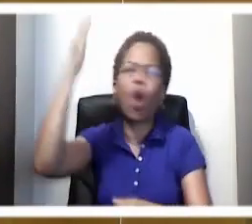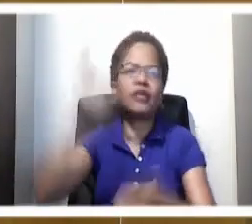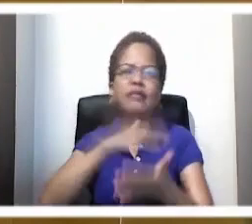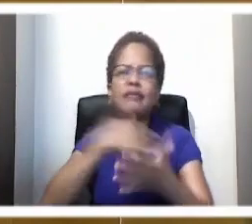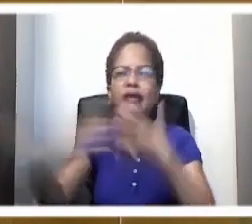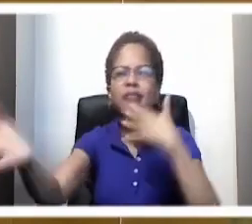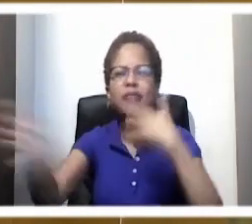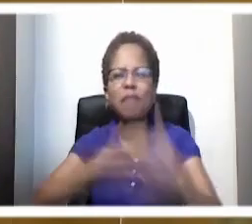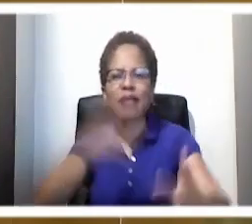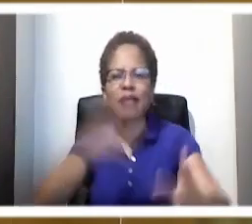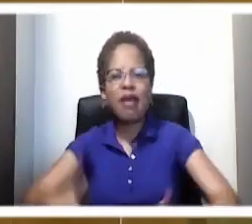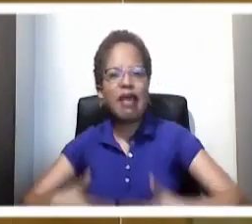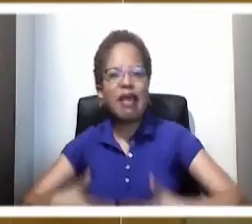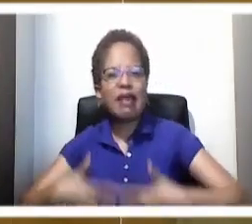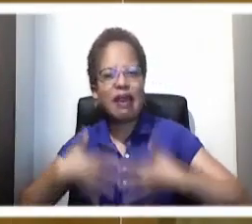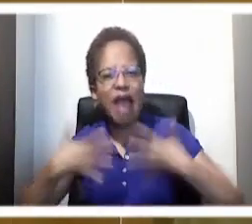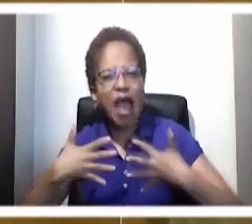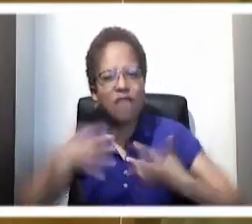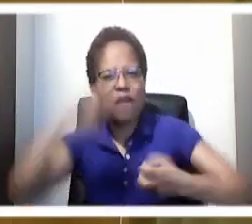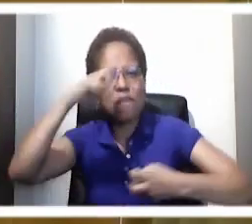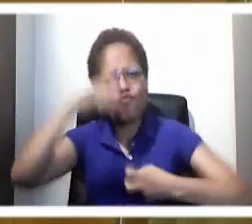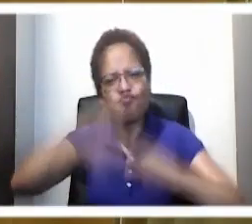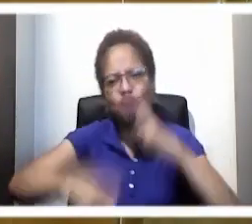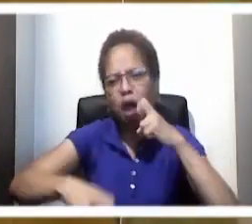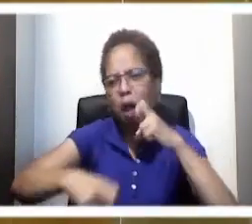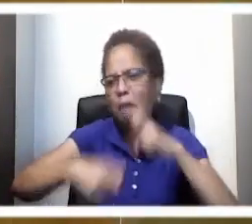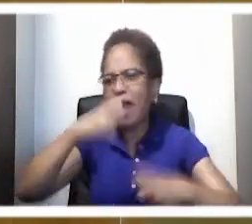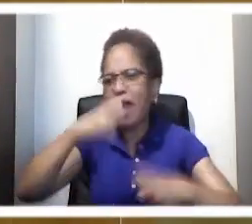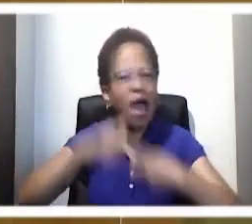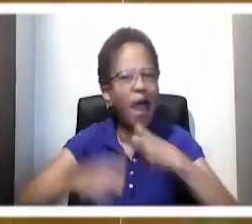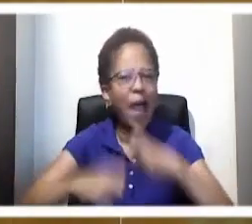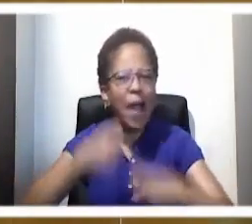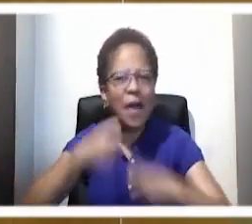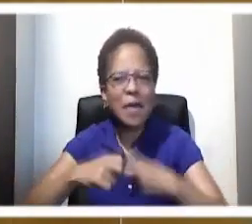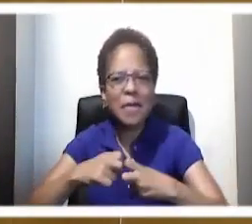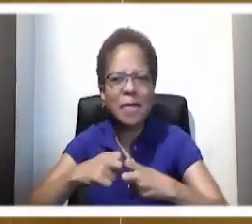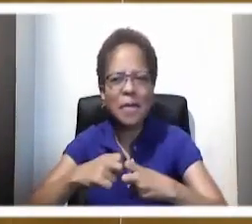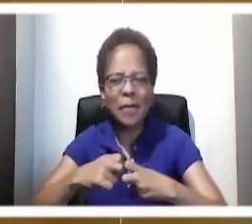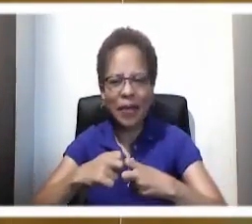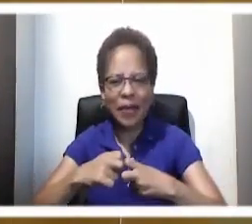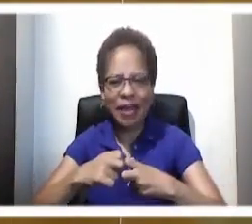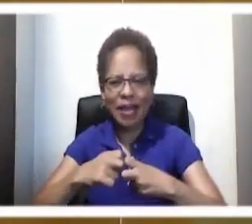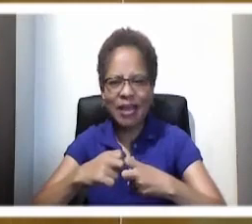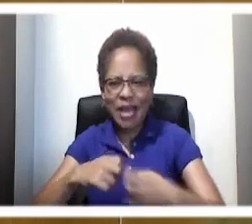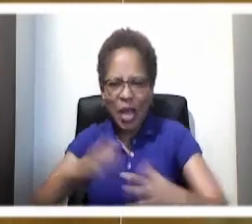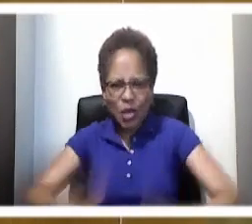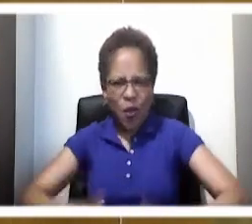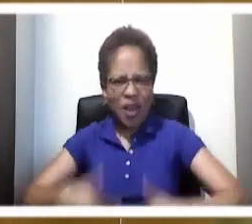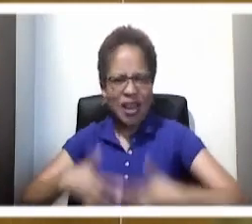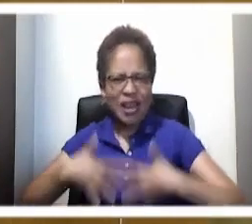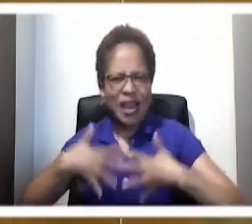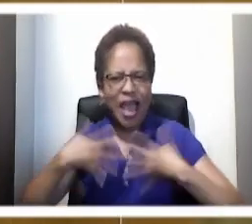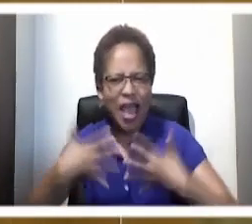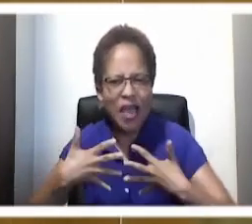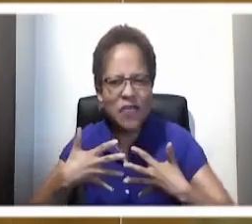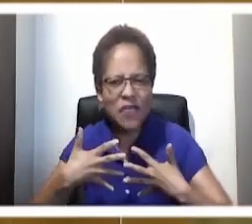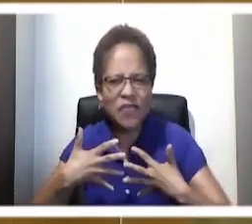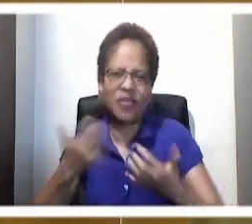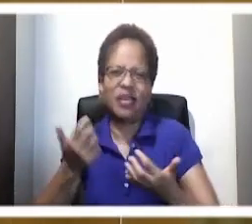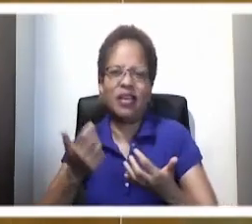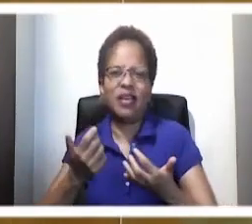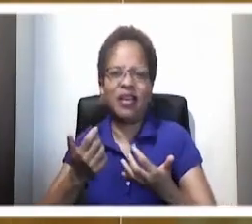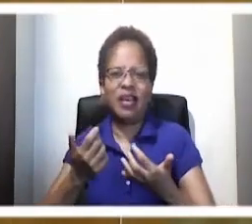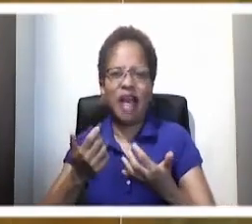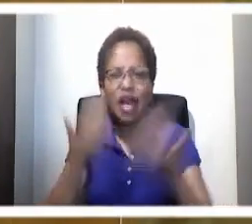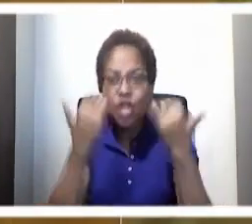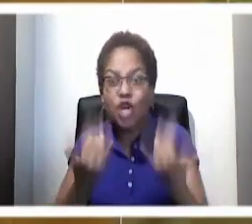circumstances, or as Pope Francis puts it, these stoppages of life or these COVID moments of life.